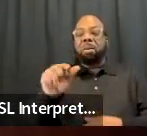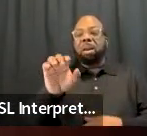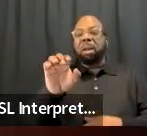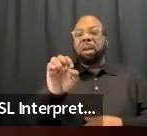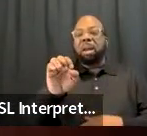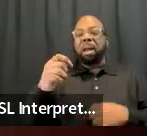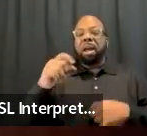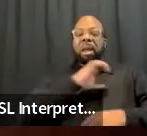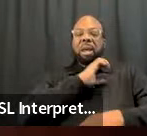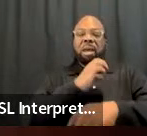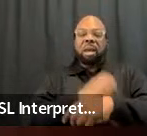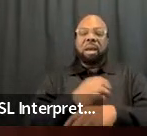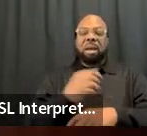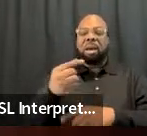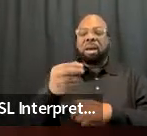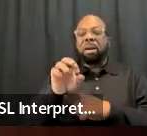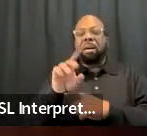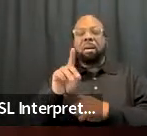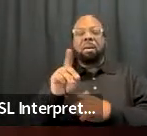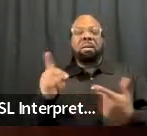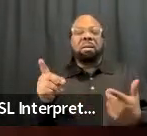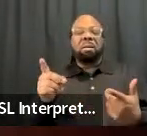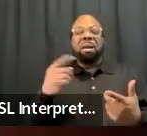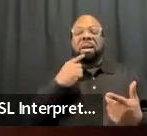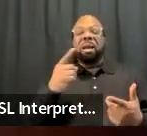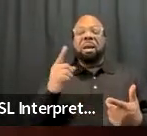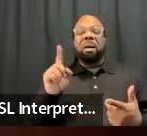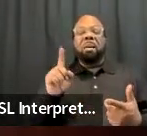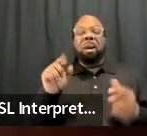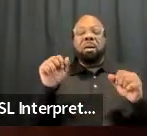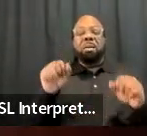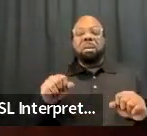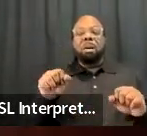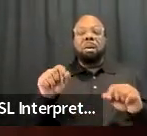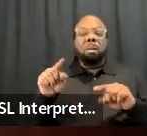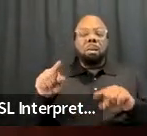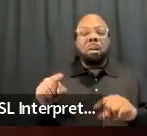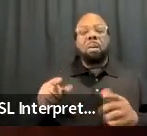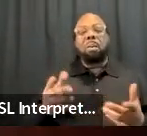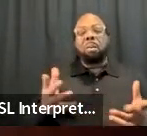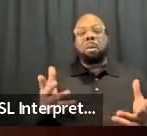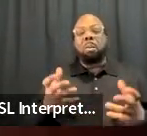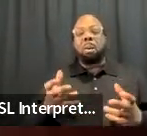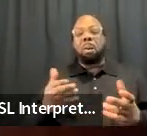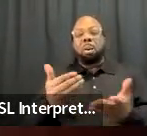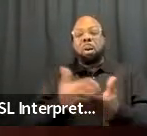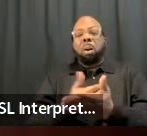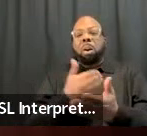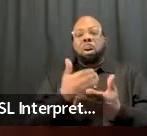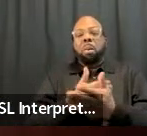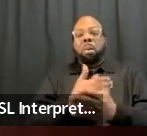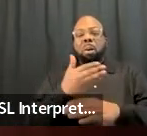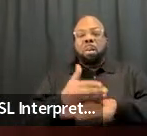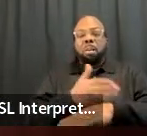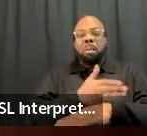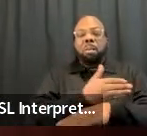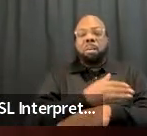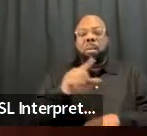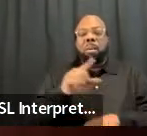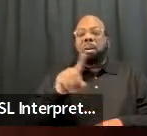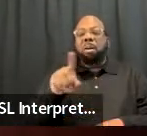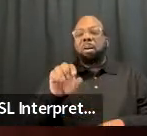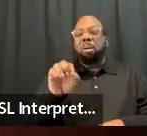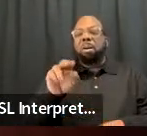and the real limitations on where you can locate those facilities. So we want to modernize our zoning code for that.